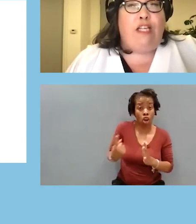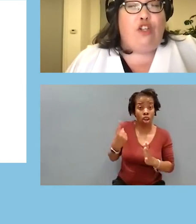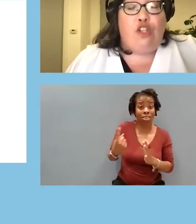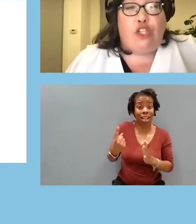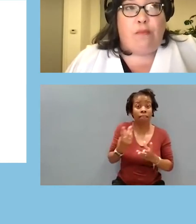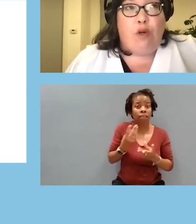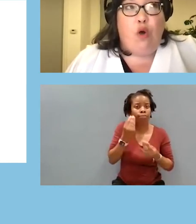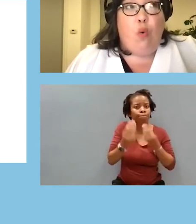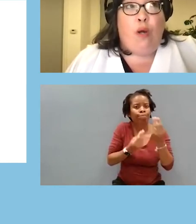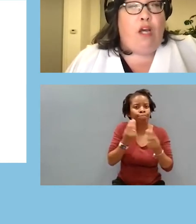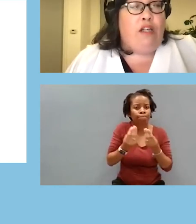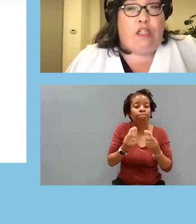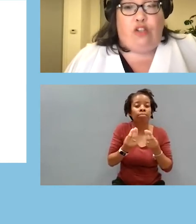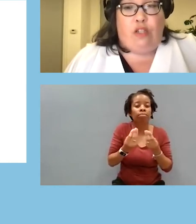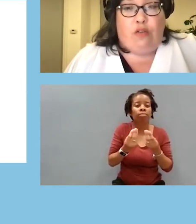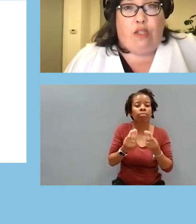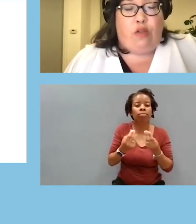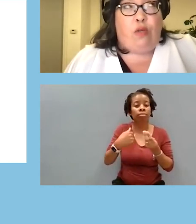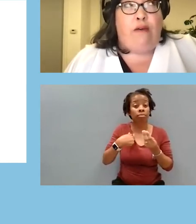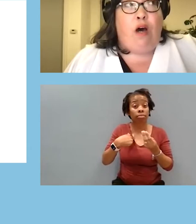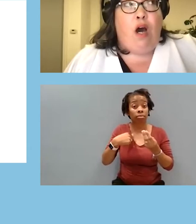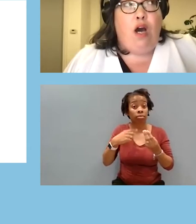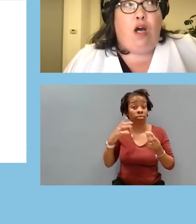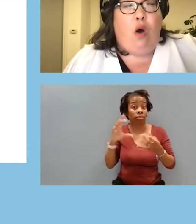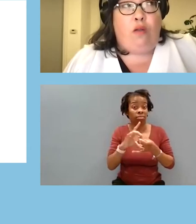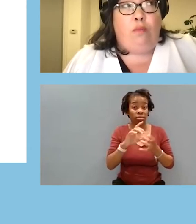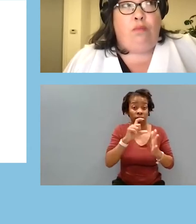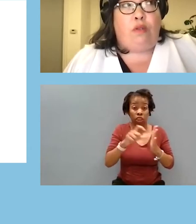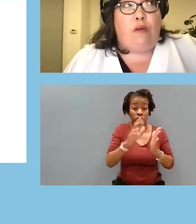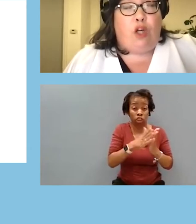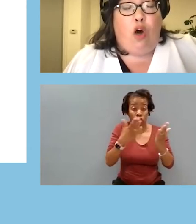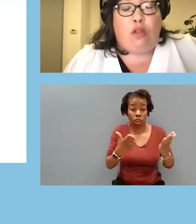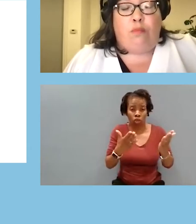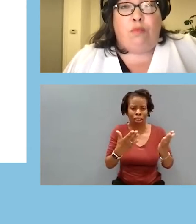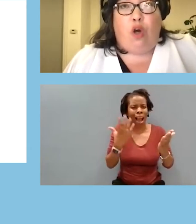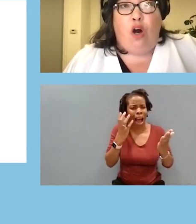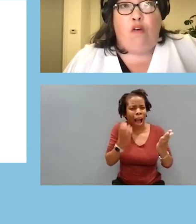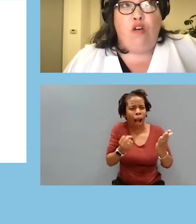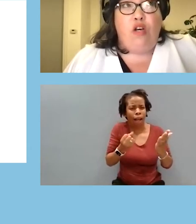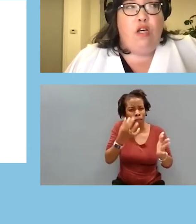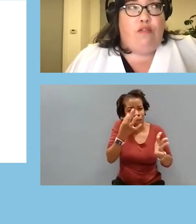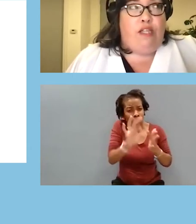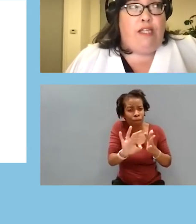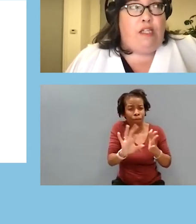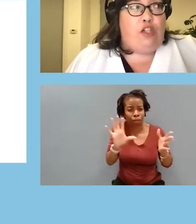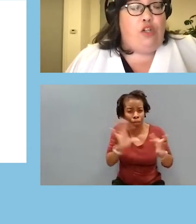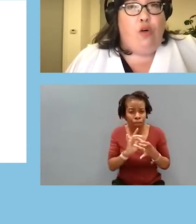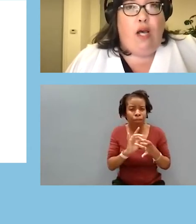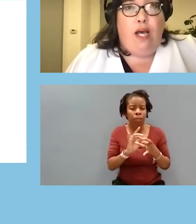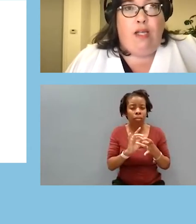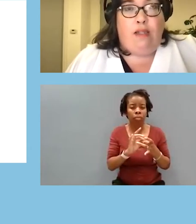her relationship with her dictionary. So there are columns and columns of